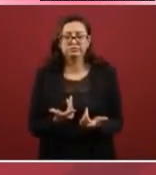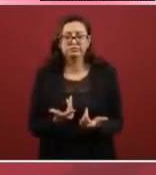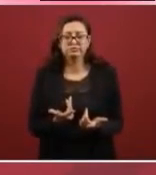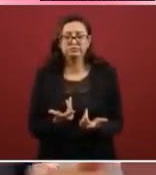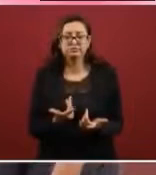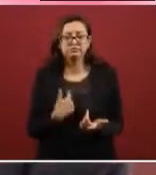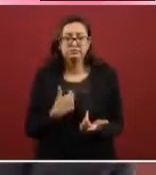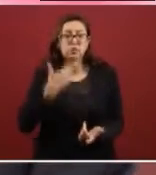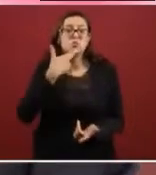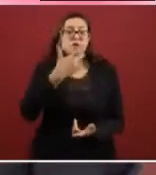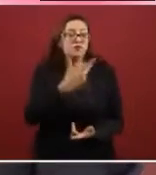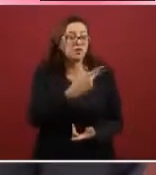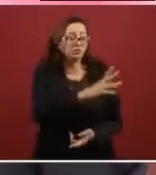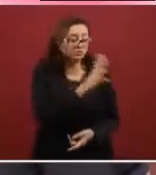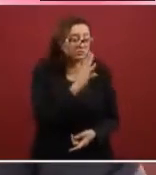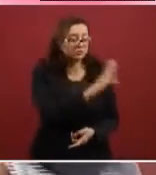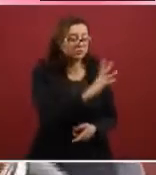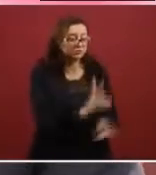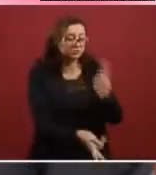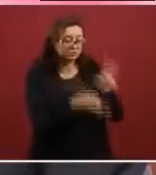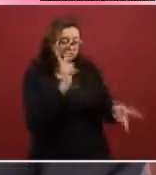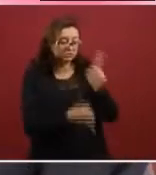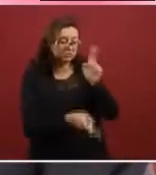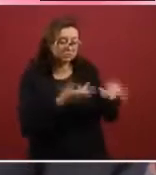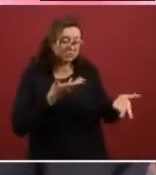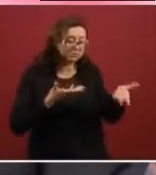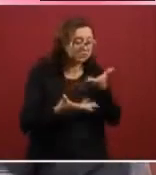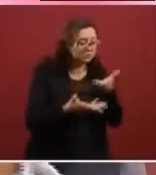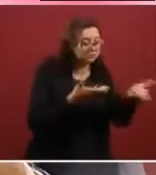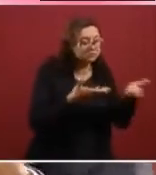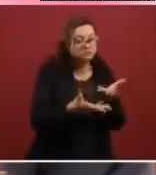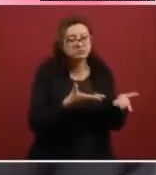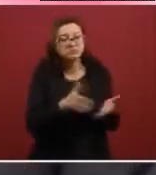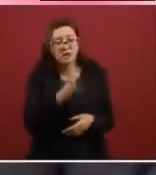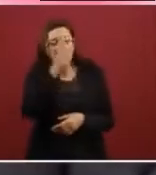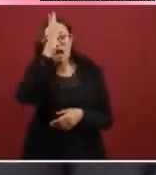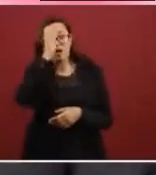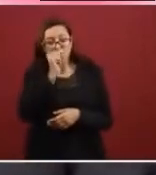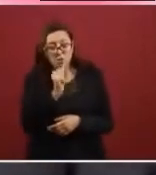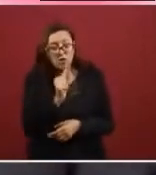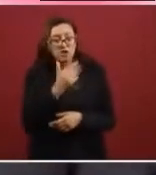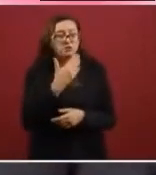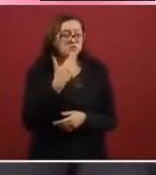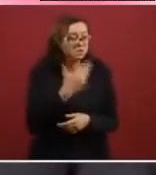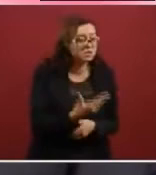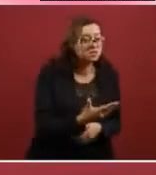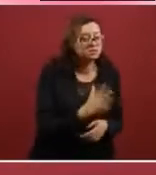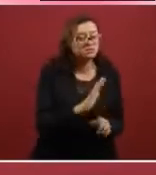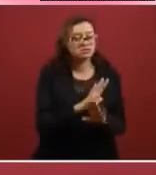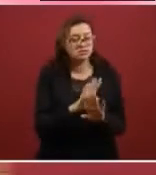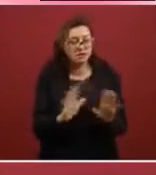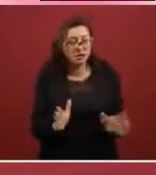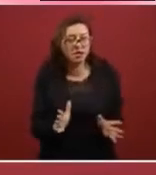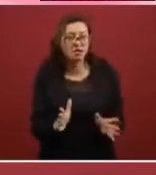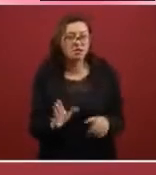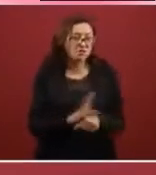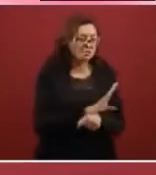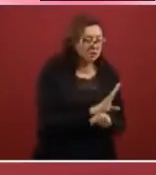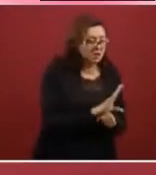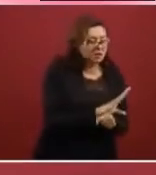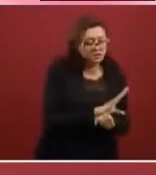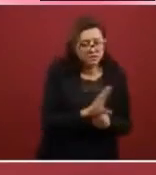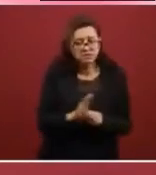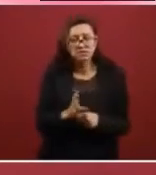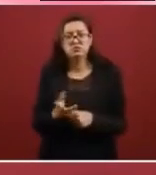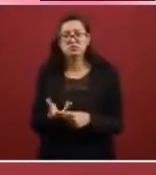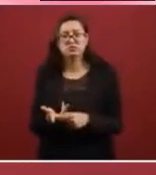entenderme come to an understanding ellos, with them llegar a arreglos, to come to an agreement ¿sí? Que haya beneficios, that it